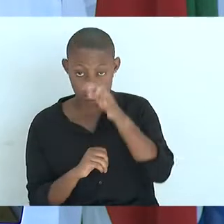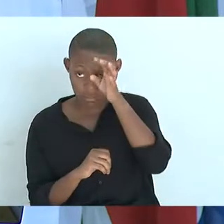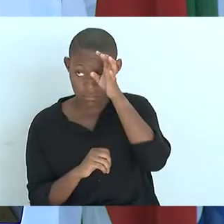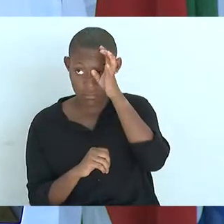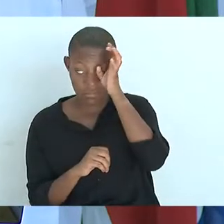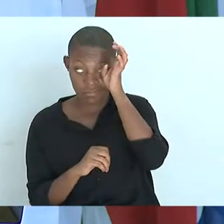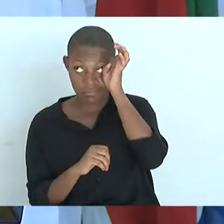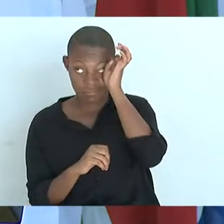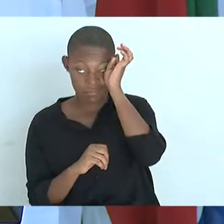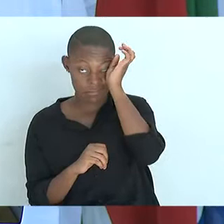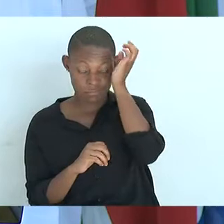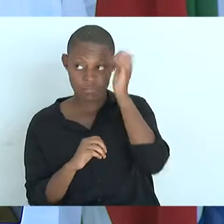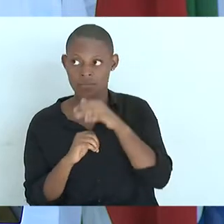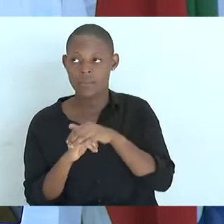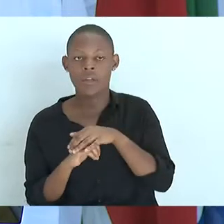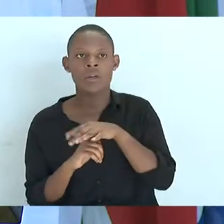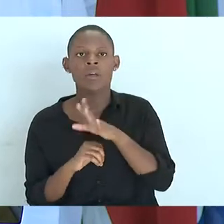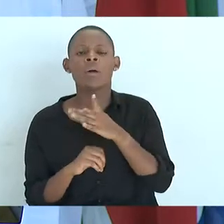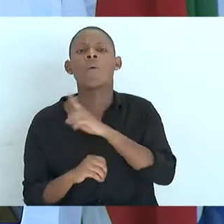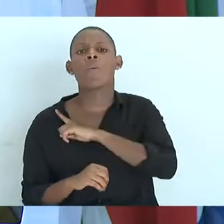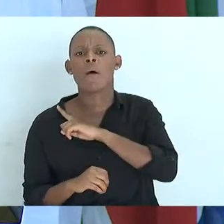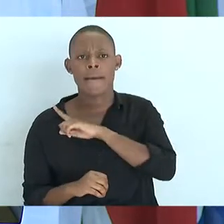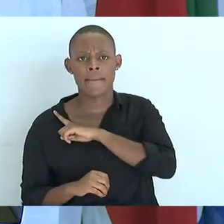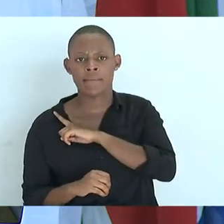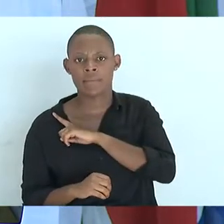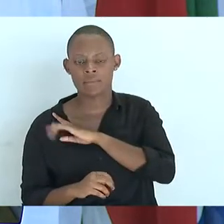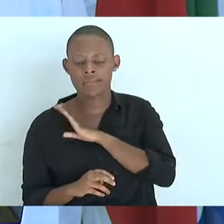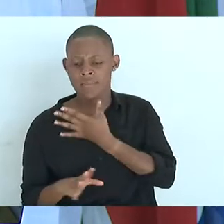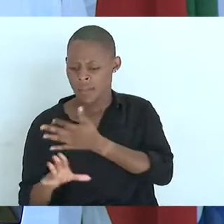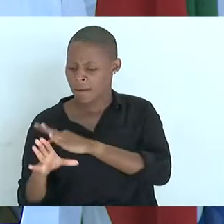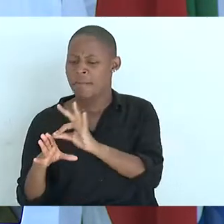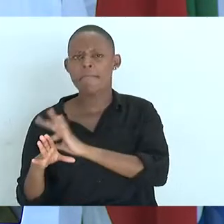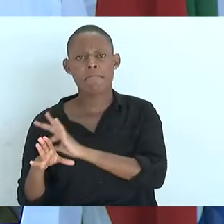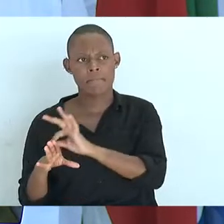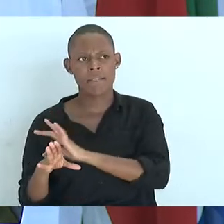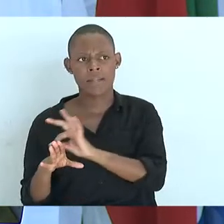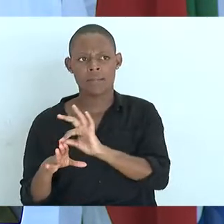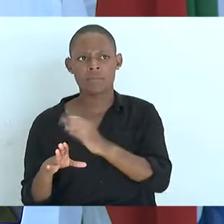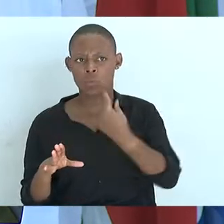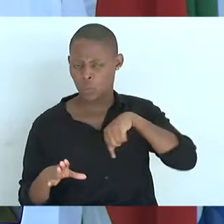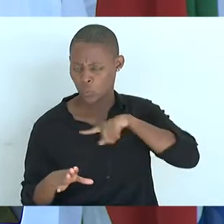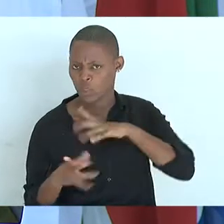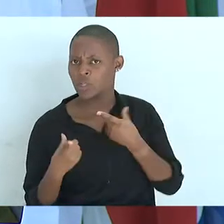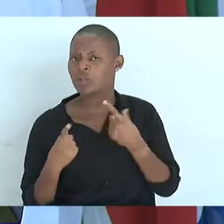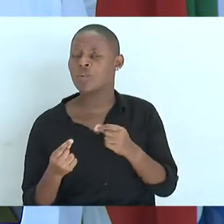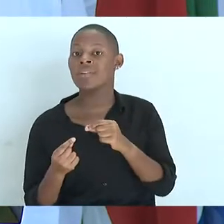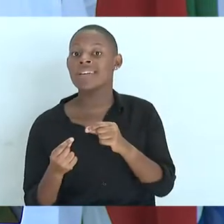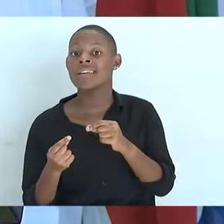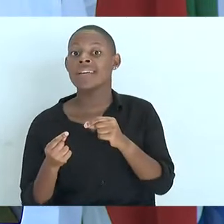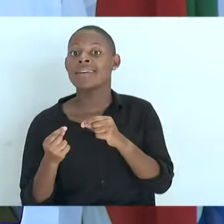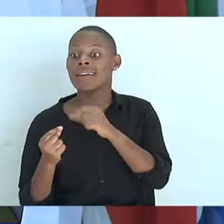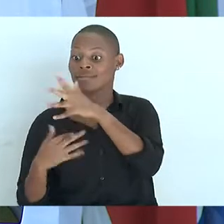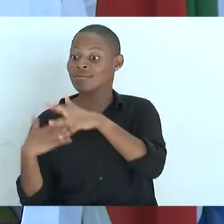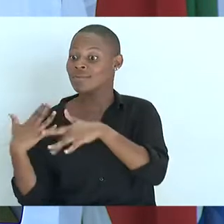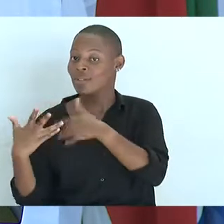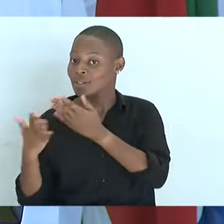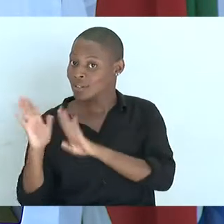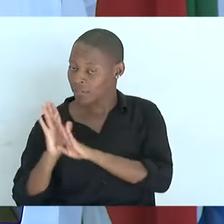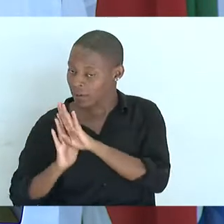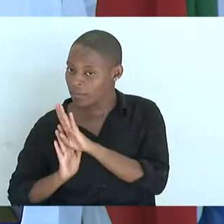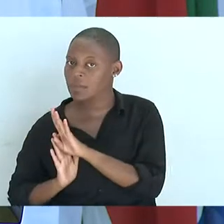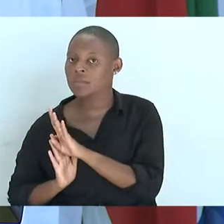whereby we are planning as well as social development. We are